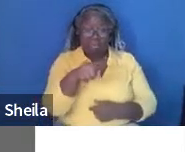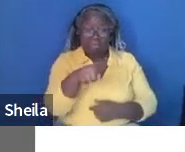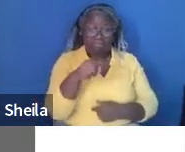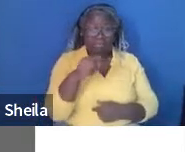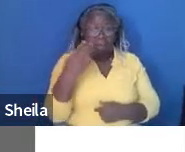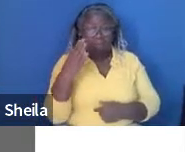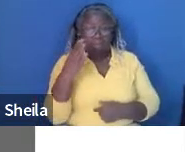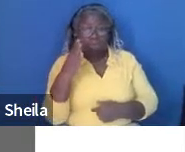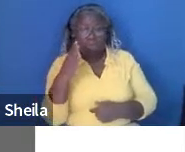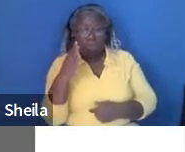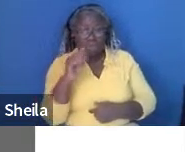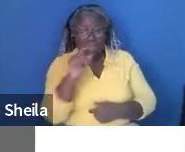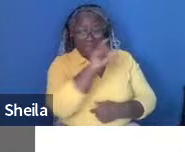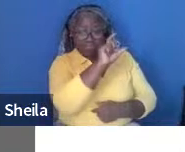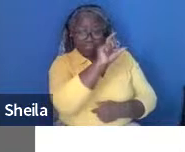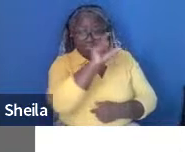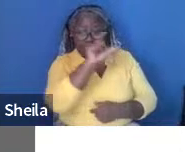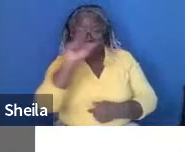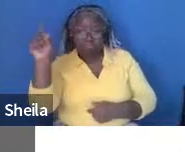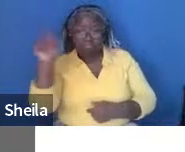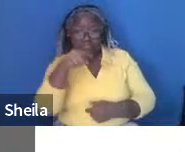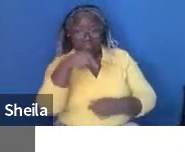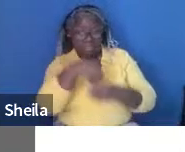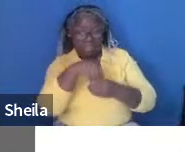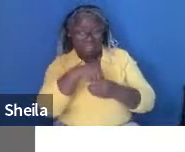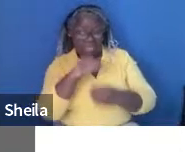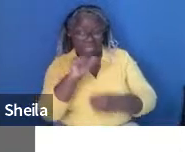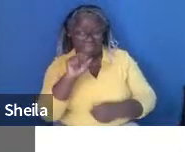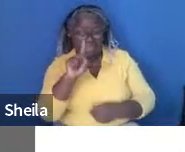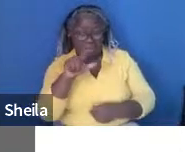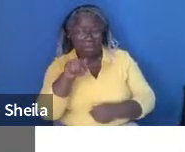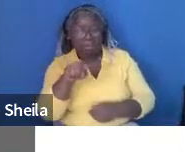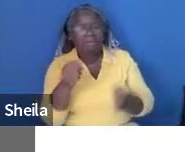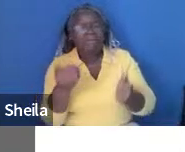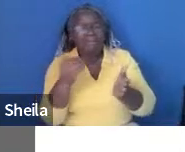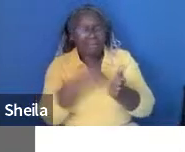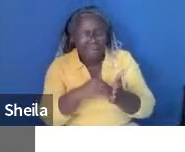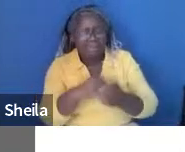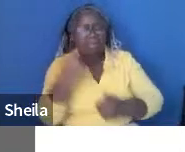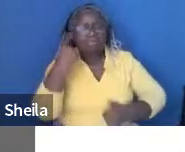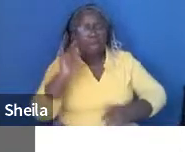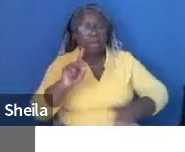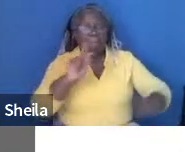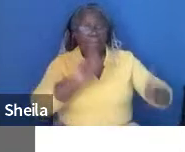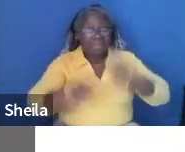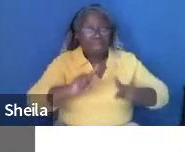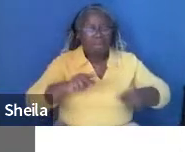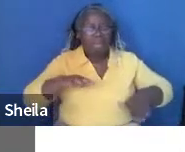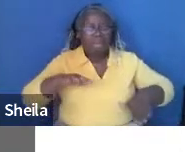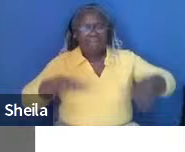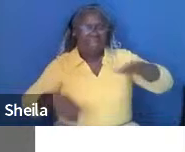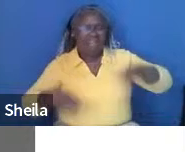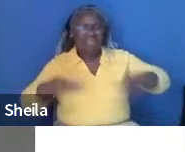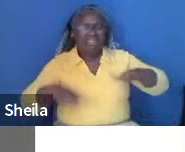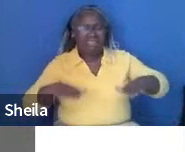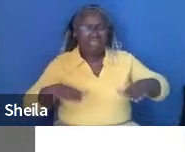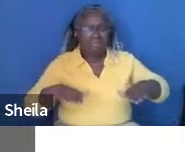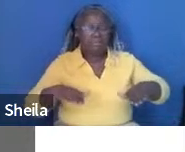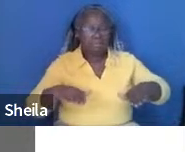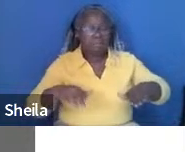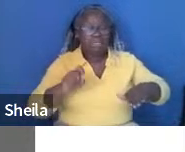this, so that again, if we need to steady the patients, we can go through this whole exercise in a safe